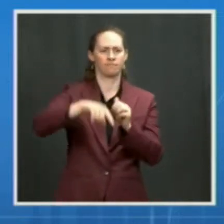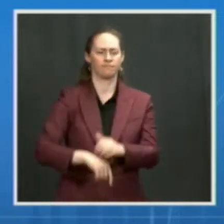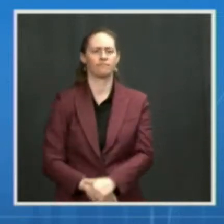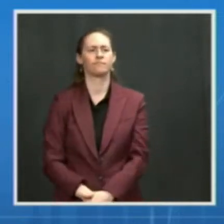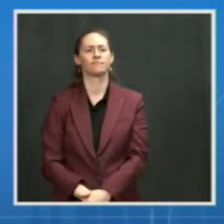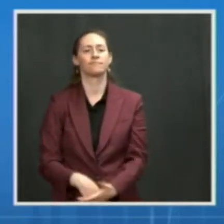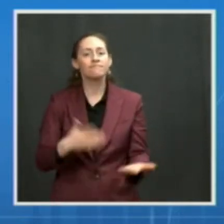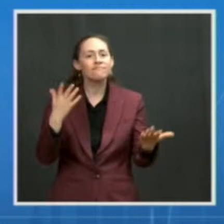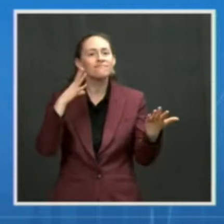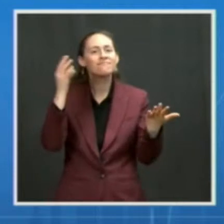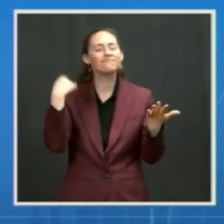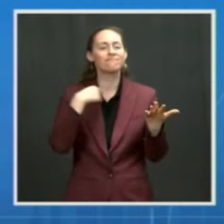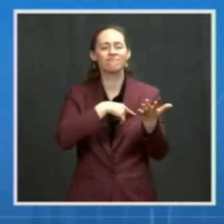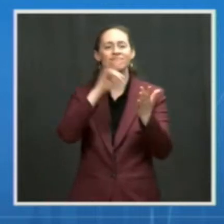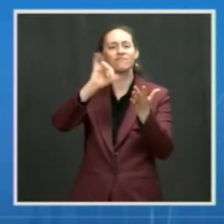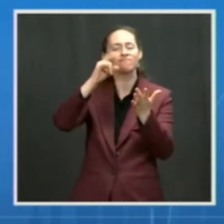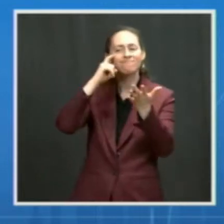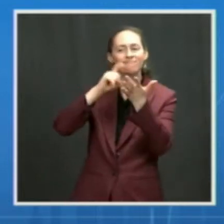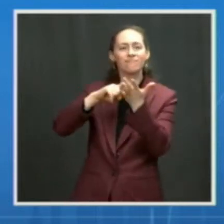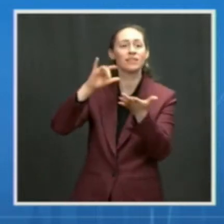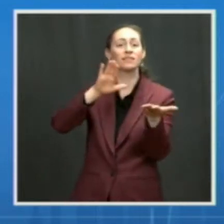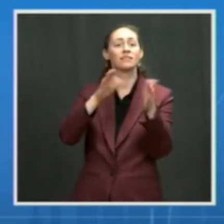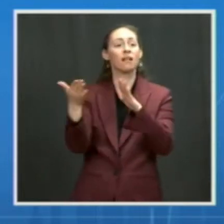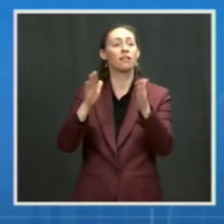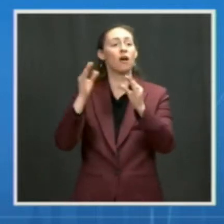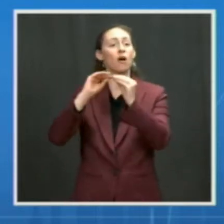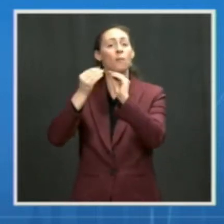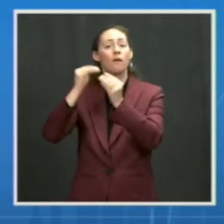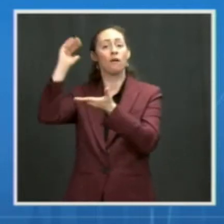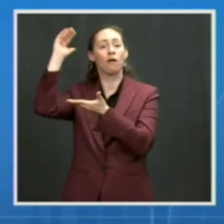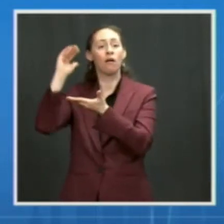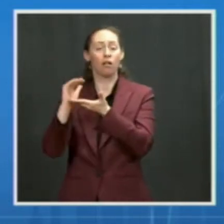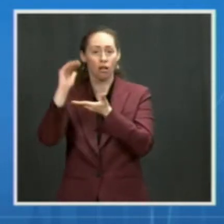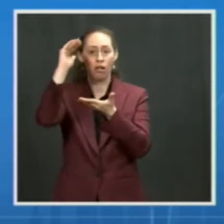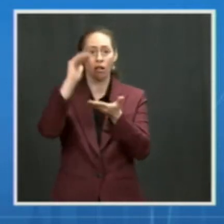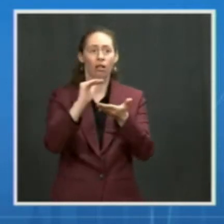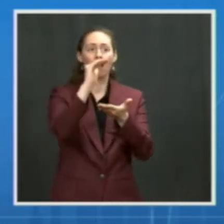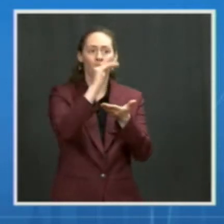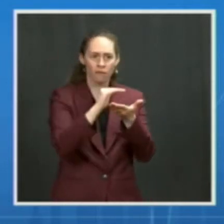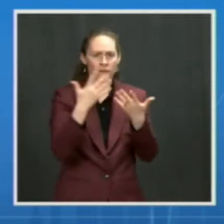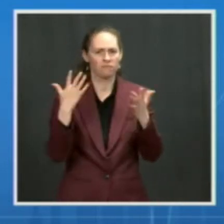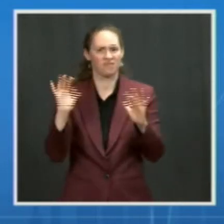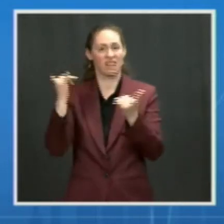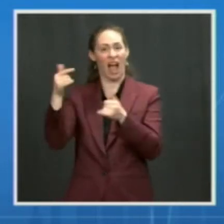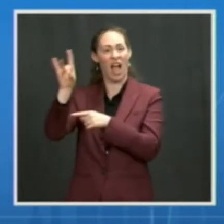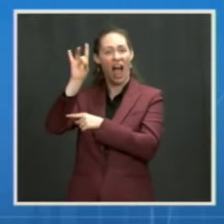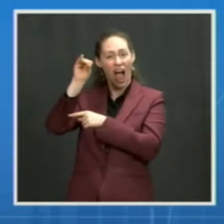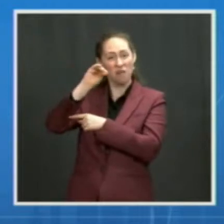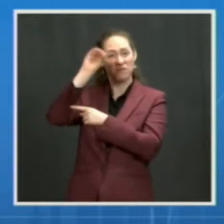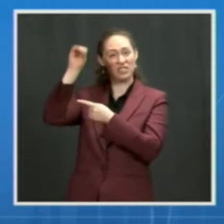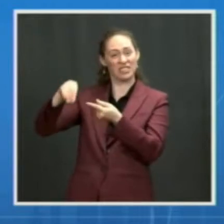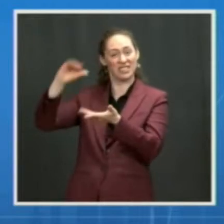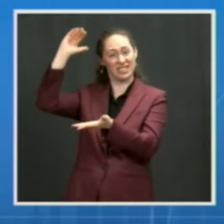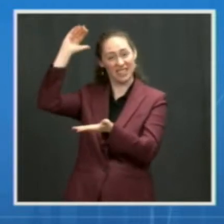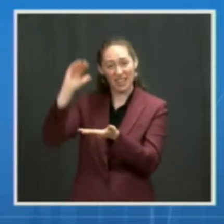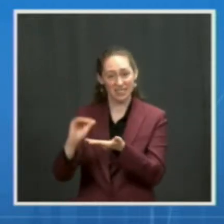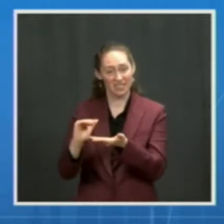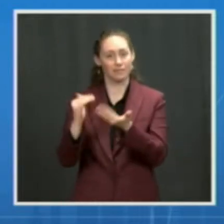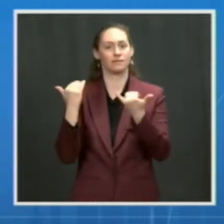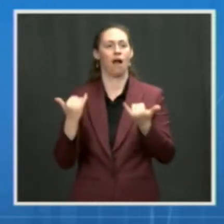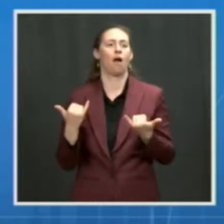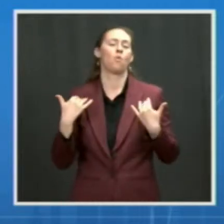about 80% across all seniors. And encouragingly, the data suggests a drop as well among Hispanics of over